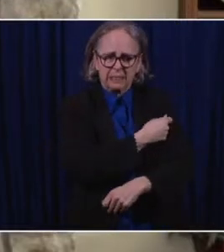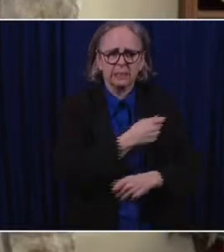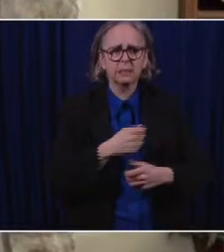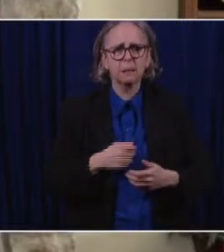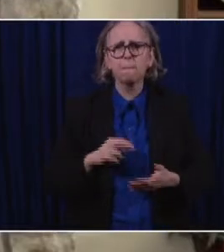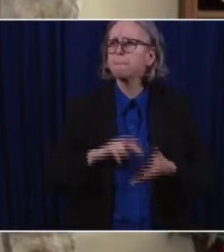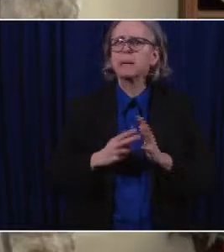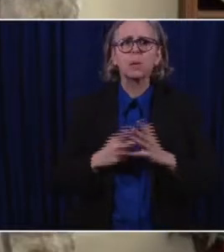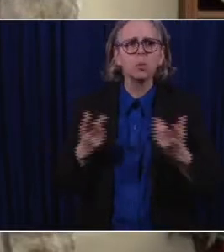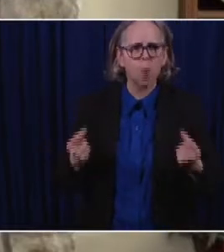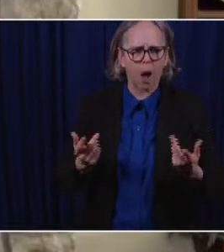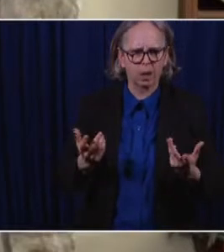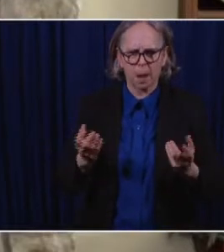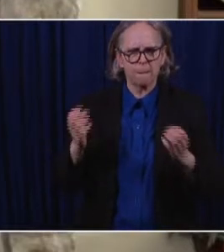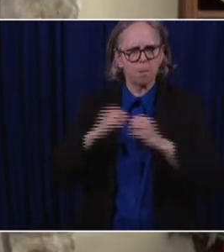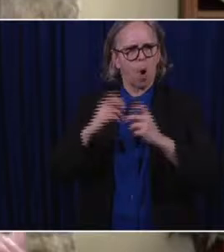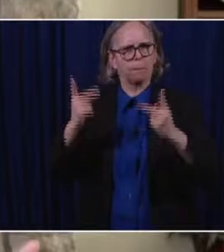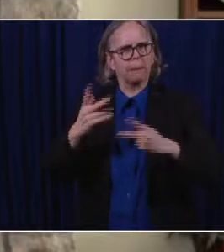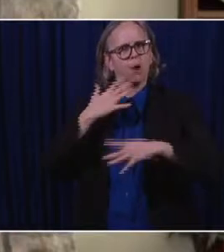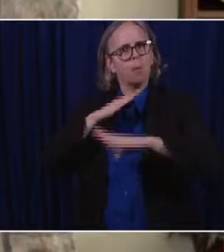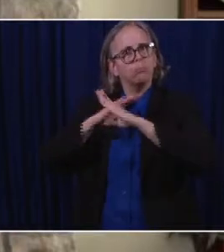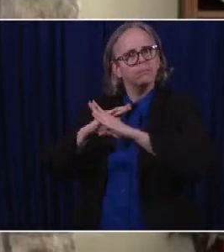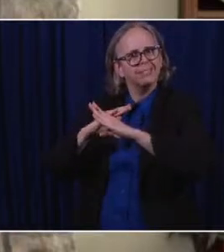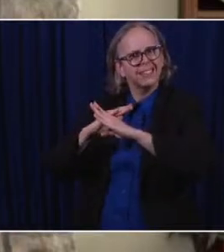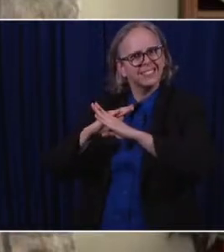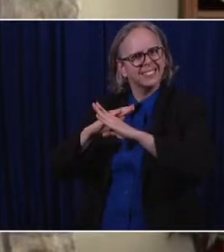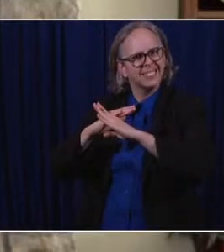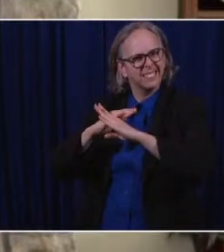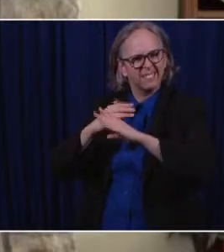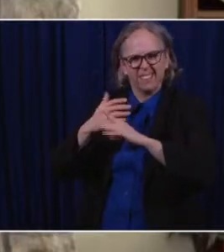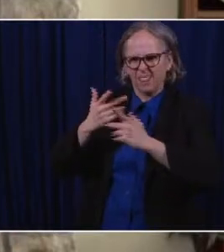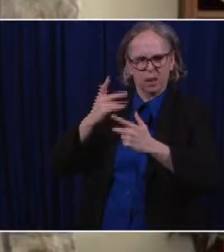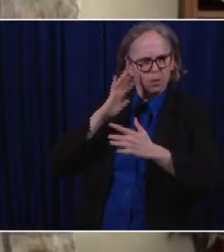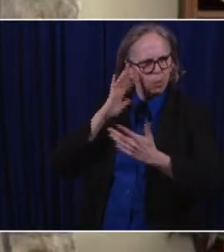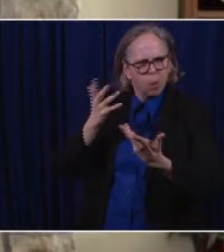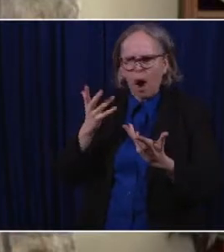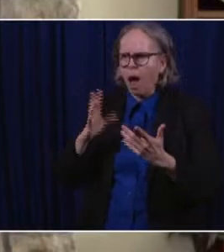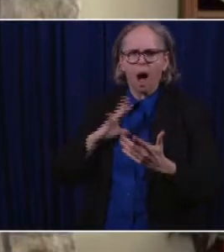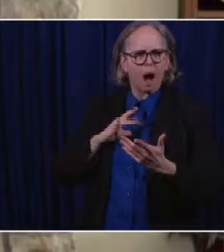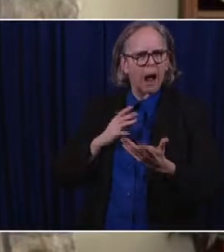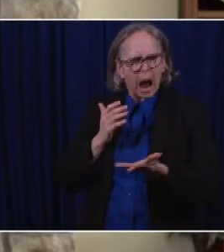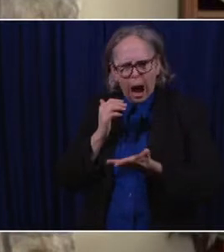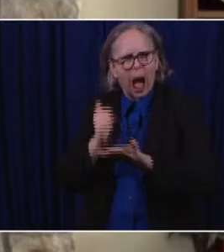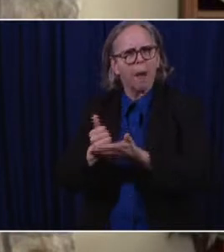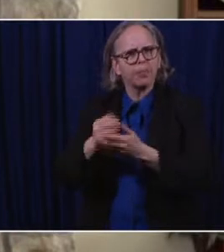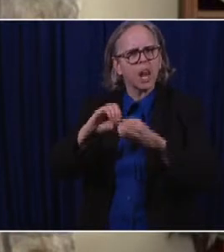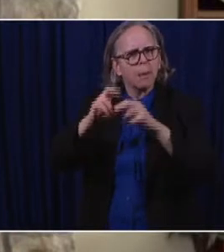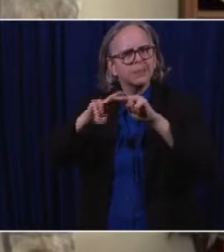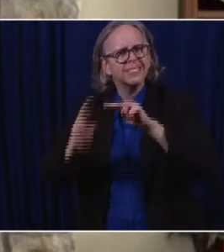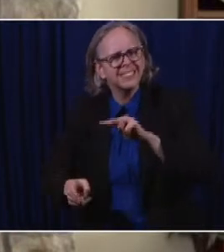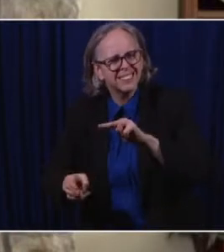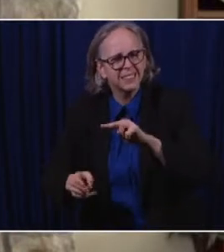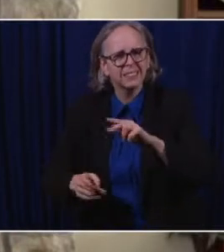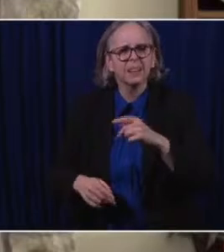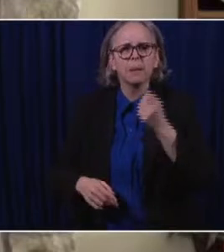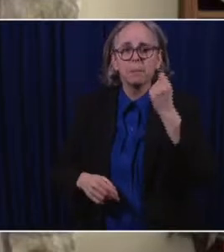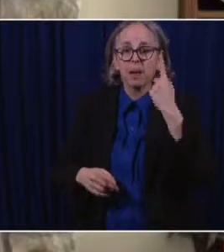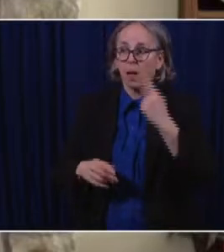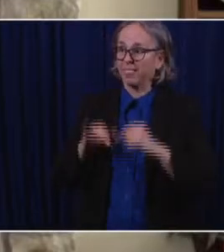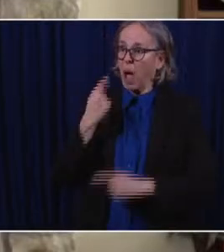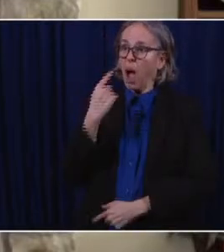more people, you know, that is going to have an impact. But I think it's probably